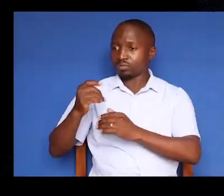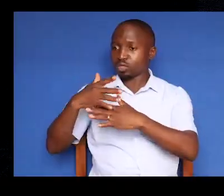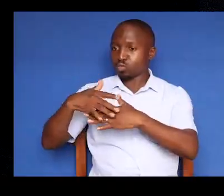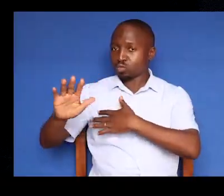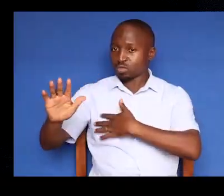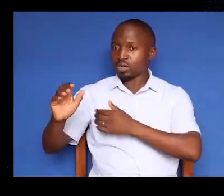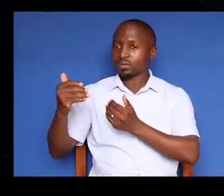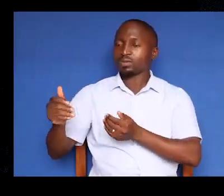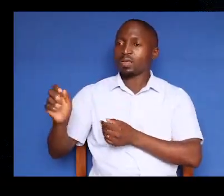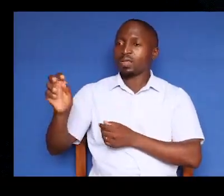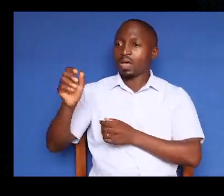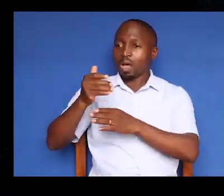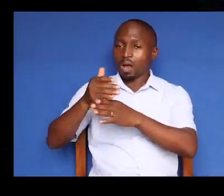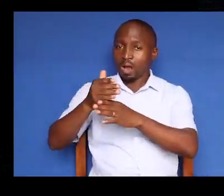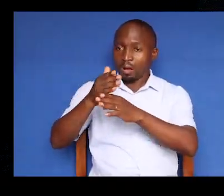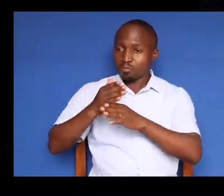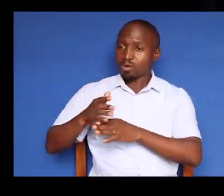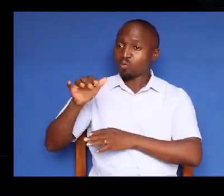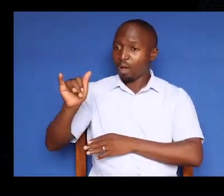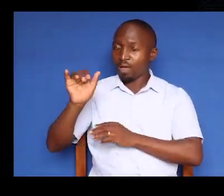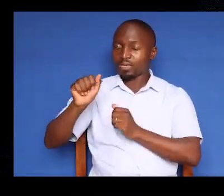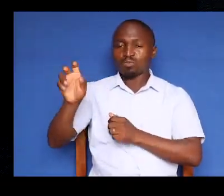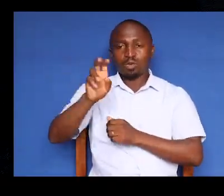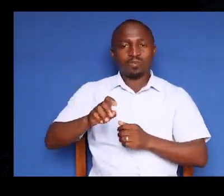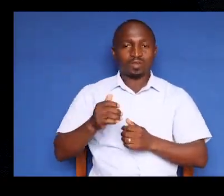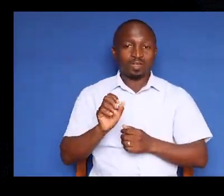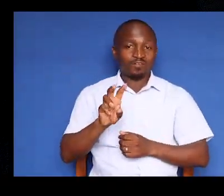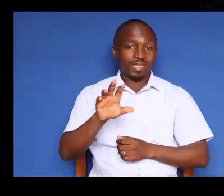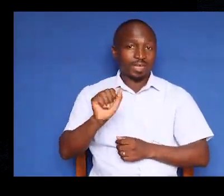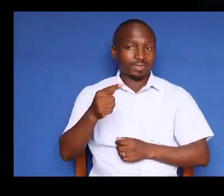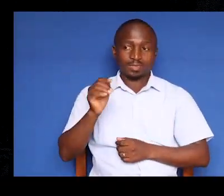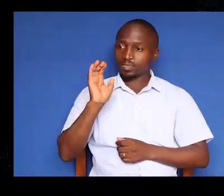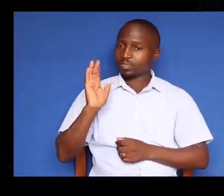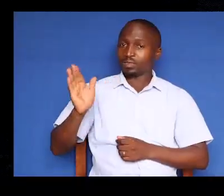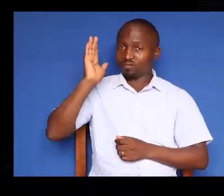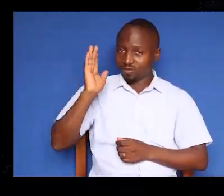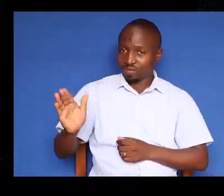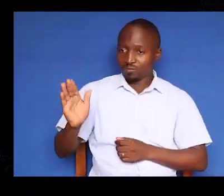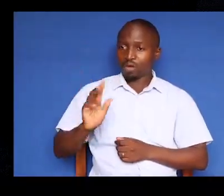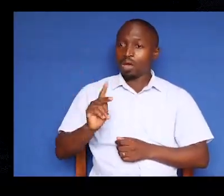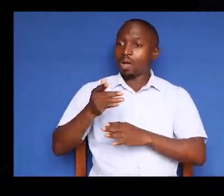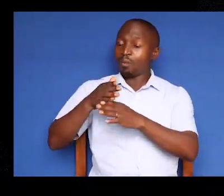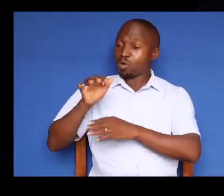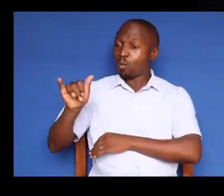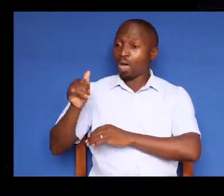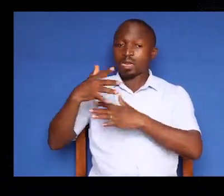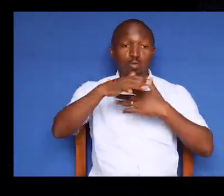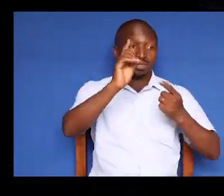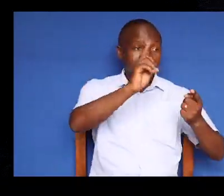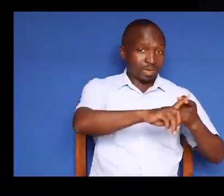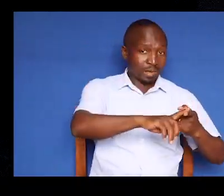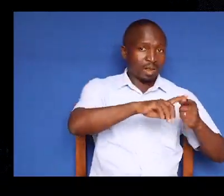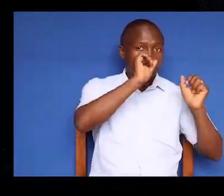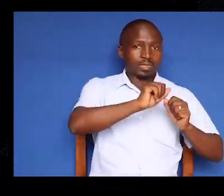has to find VAT payable like this. If company Y sells to company M will also